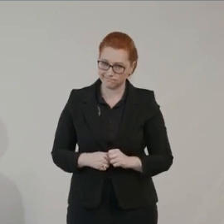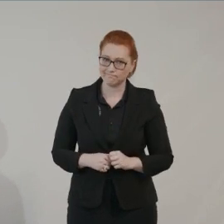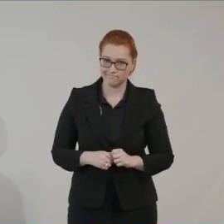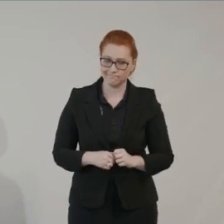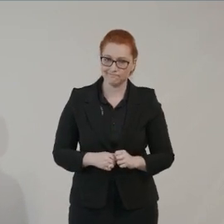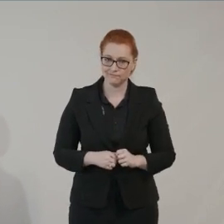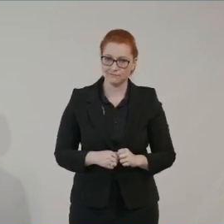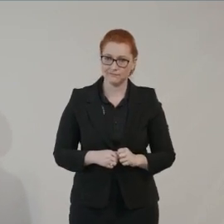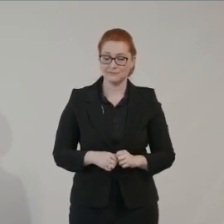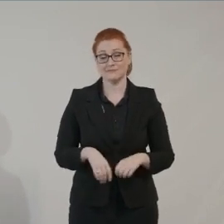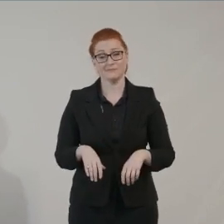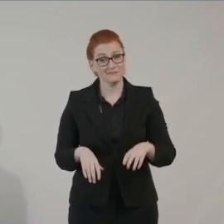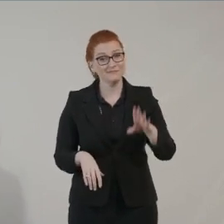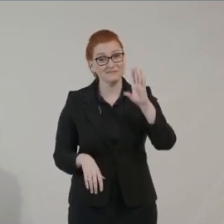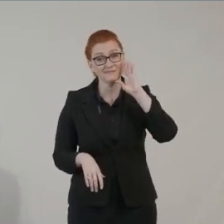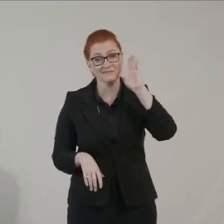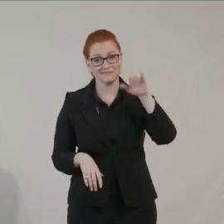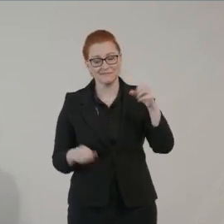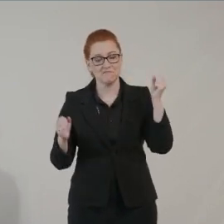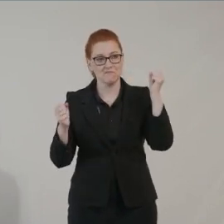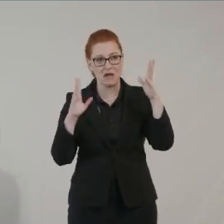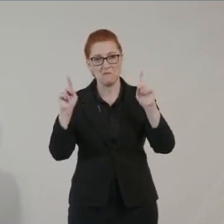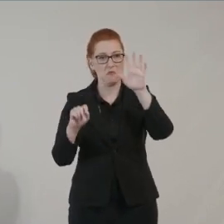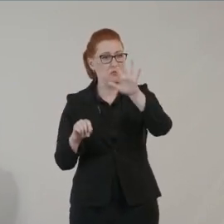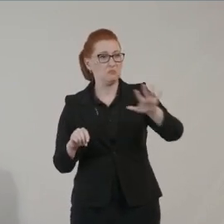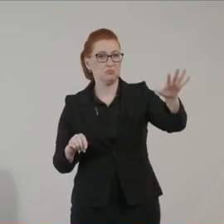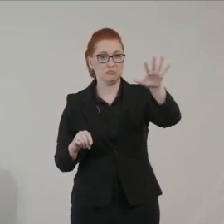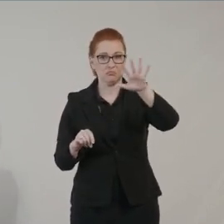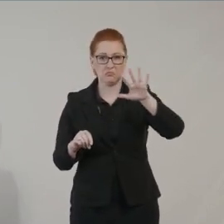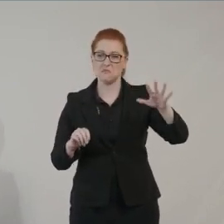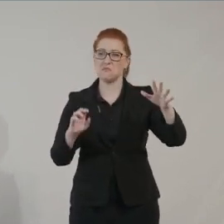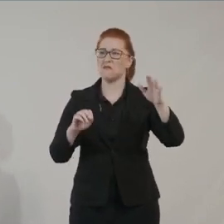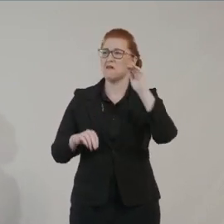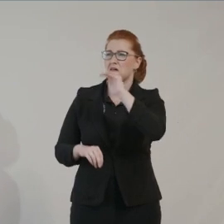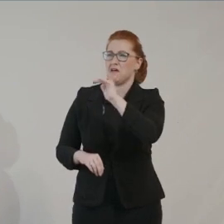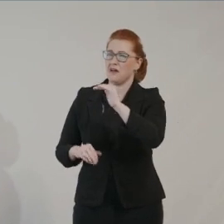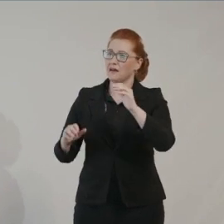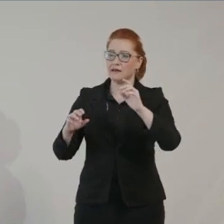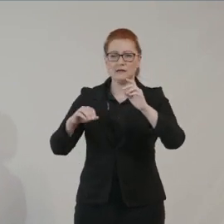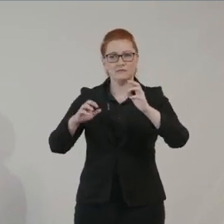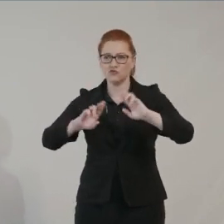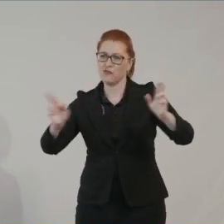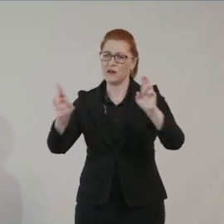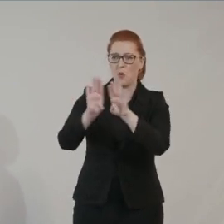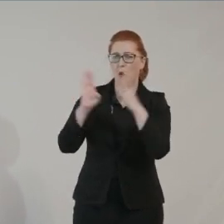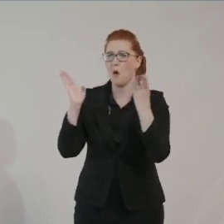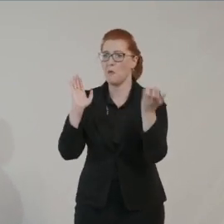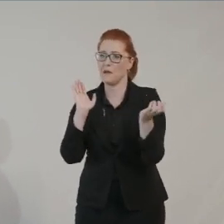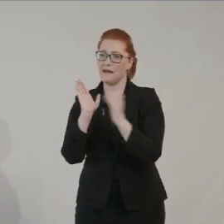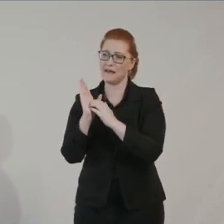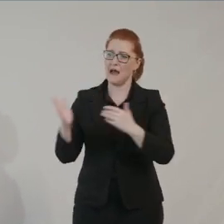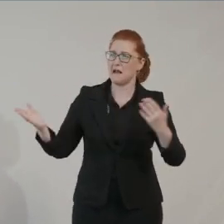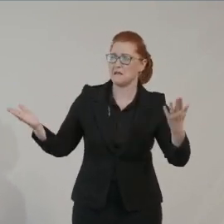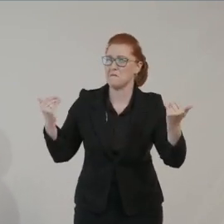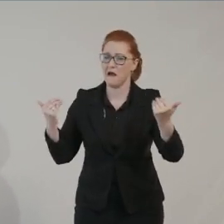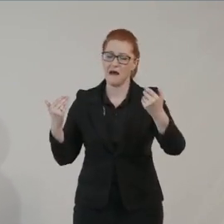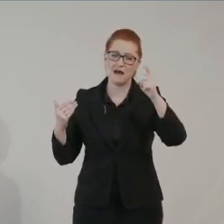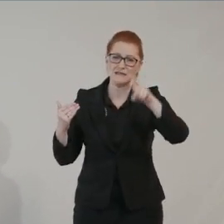the calls that are out there from people that say, turn it back on, as if it were a light